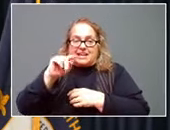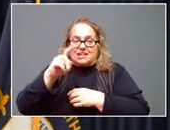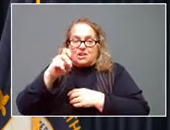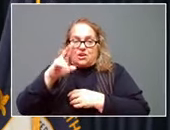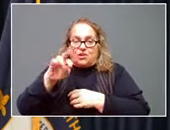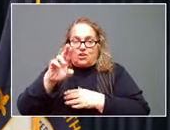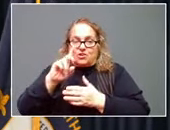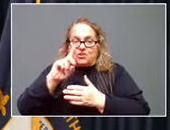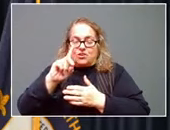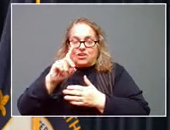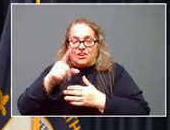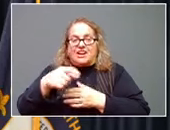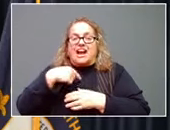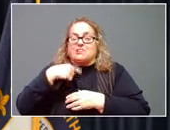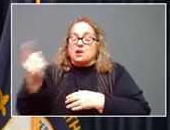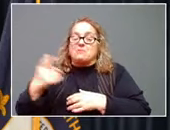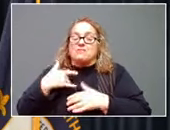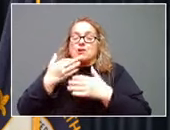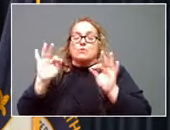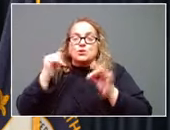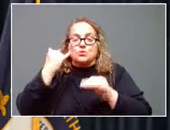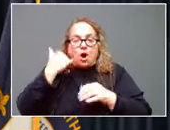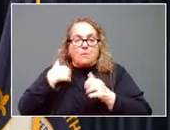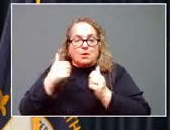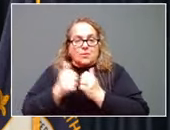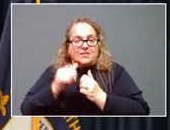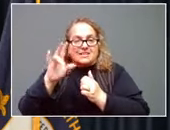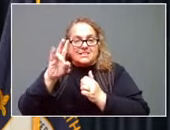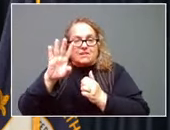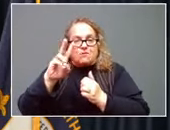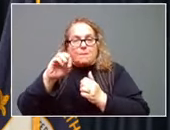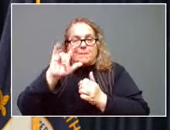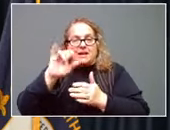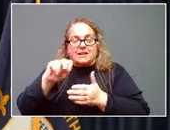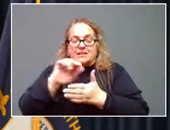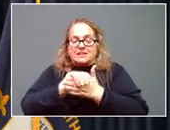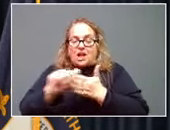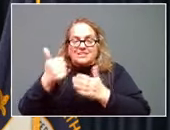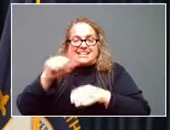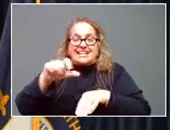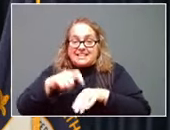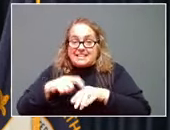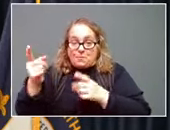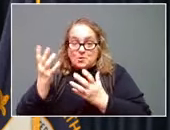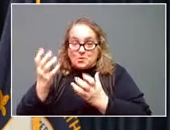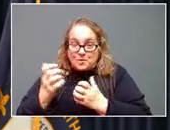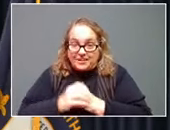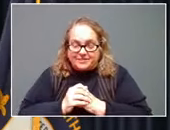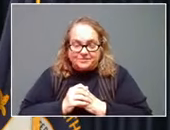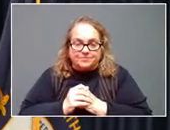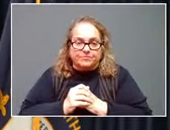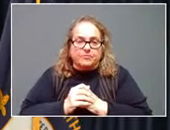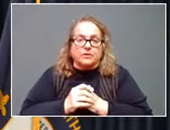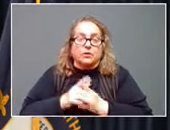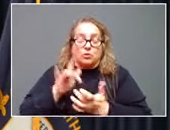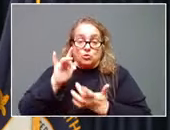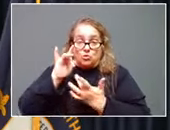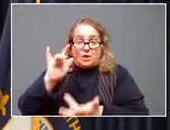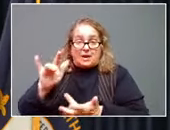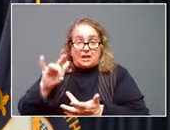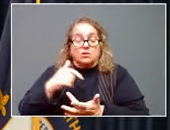anytime that you want. Quick update on some tornado relief. We're making progress on the Commonwealth Sheltering